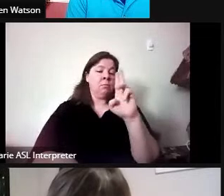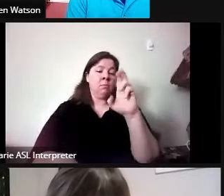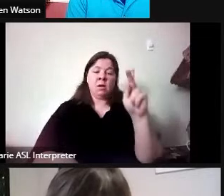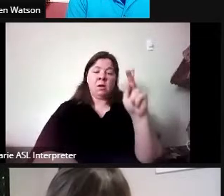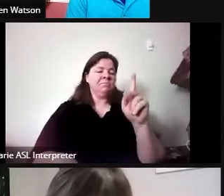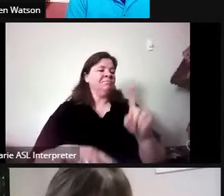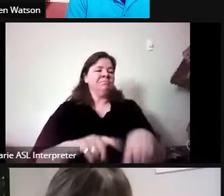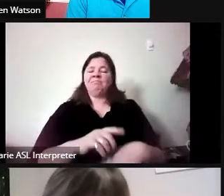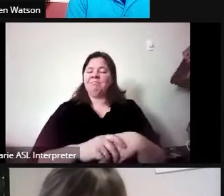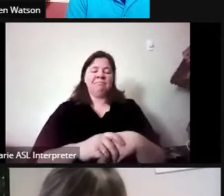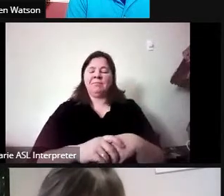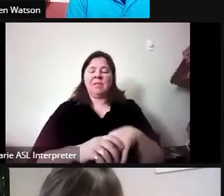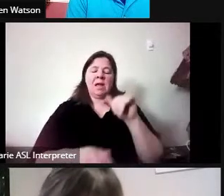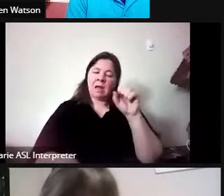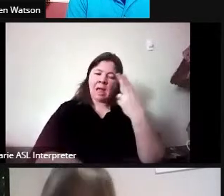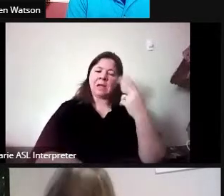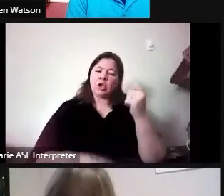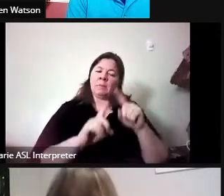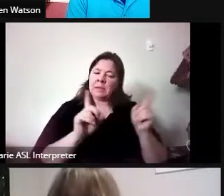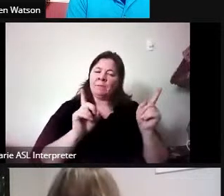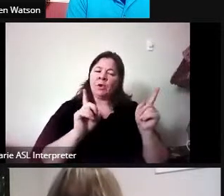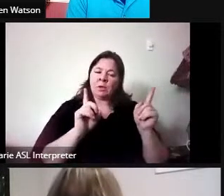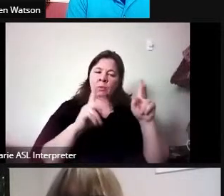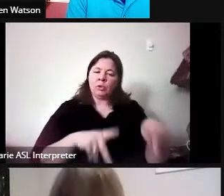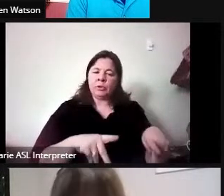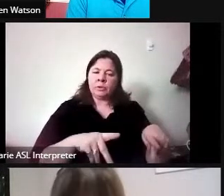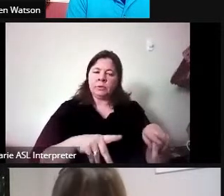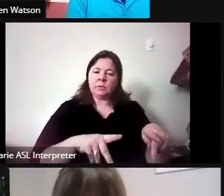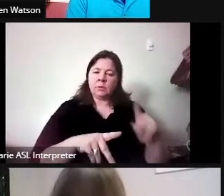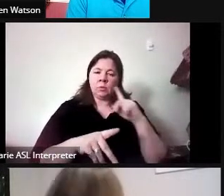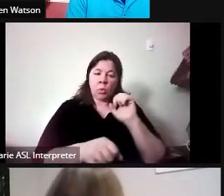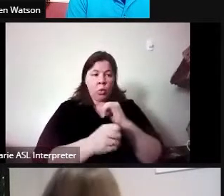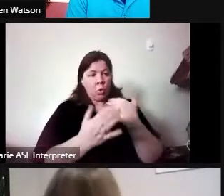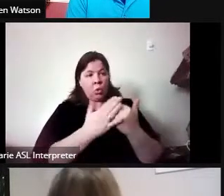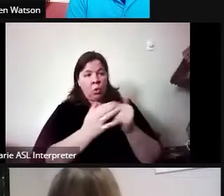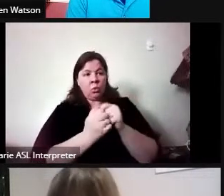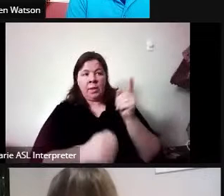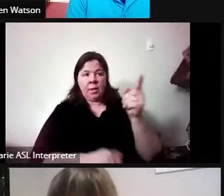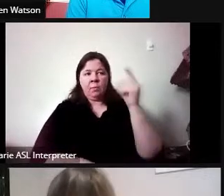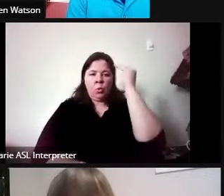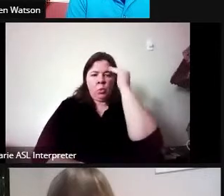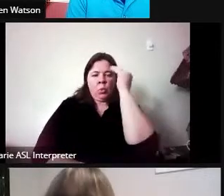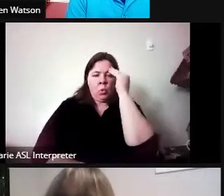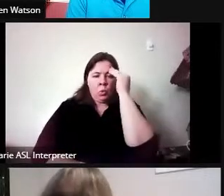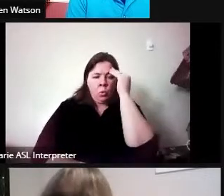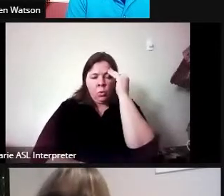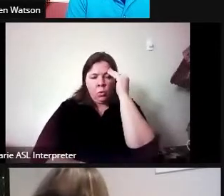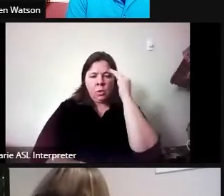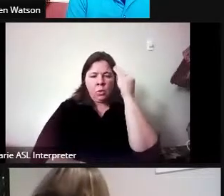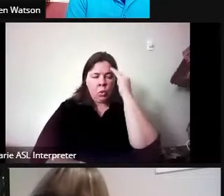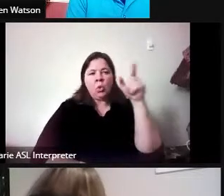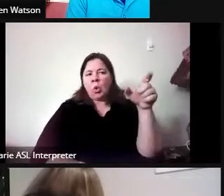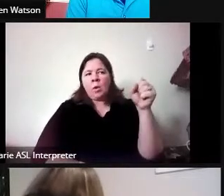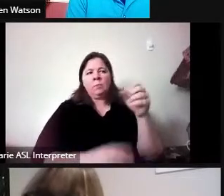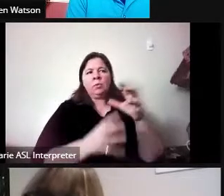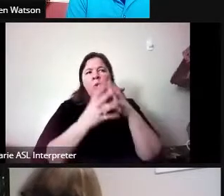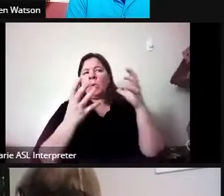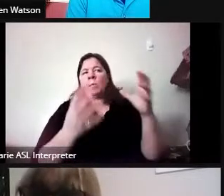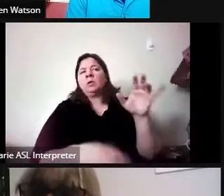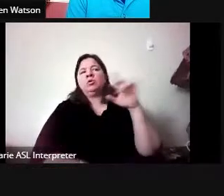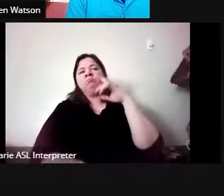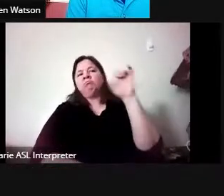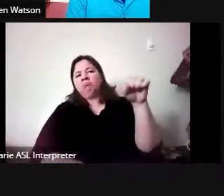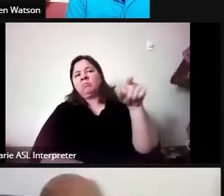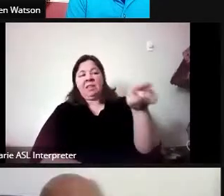different, literally different. When you work closely with him, you know him so much that yes,